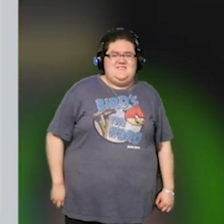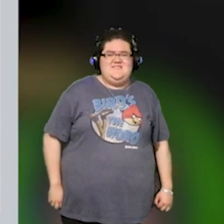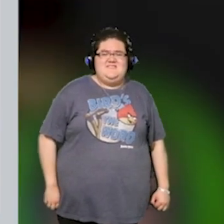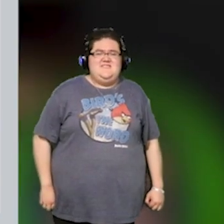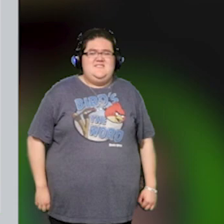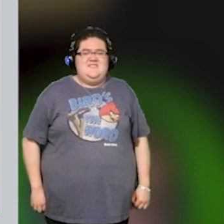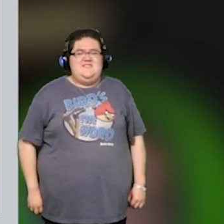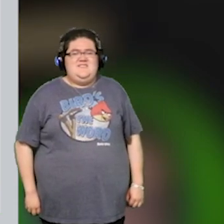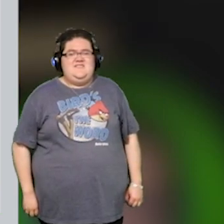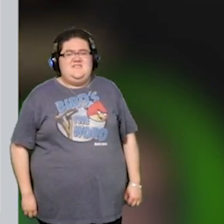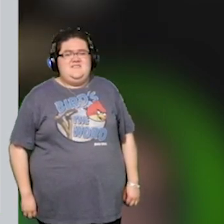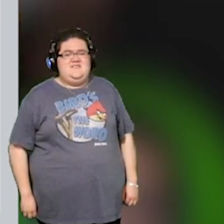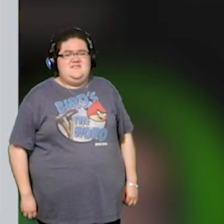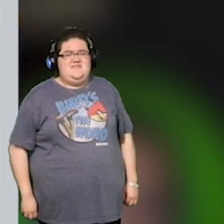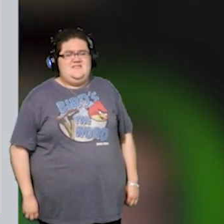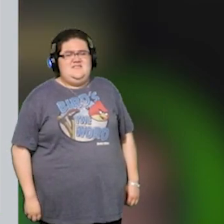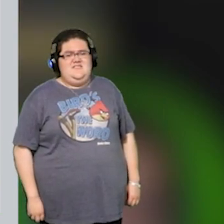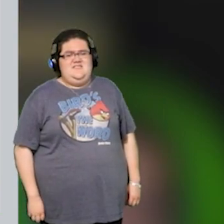Oh my god.